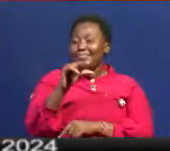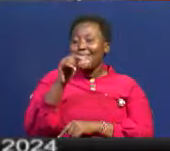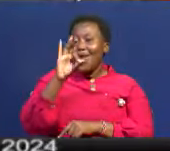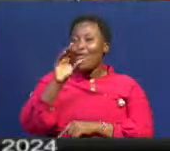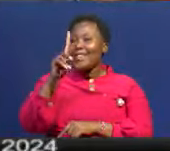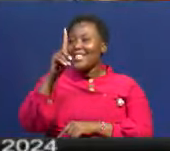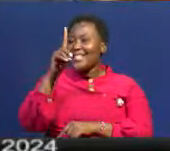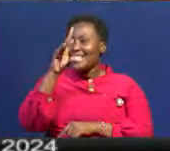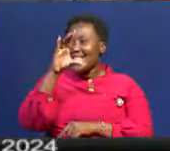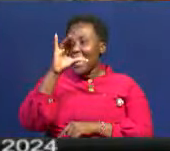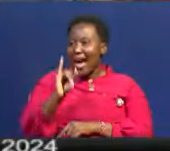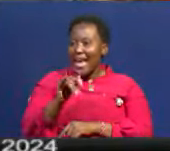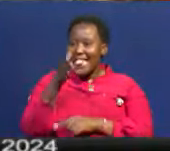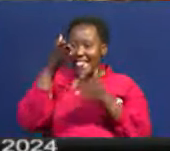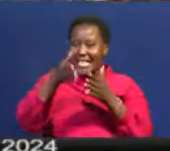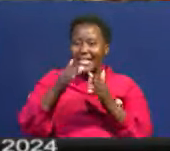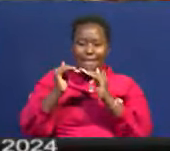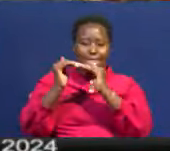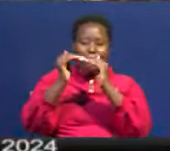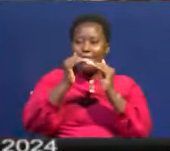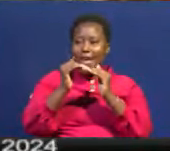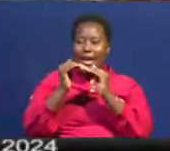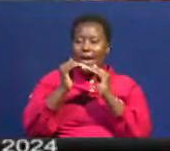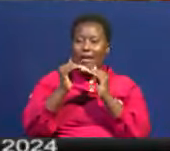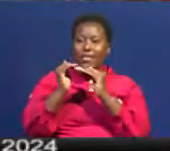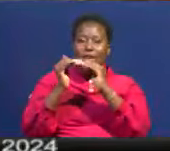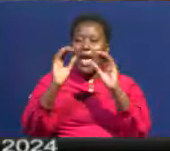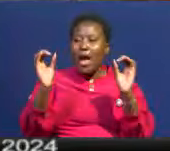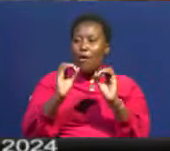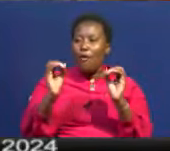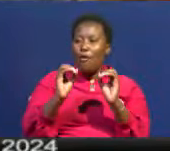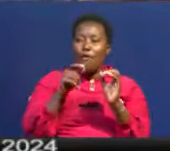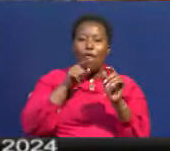DCI. This is a very unfair allegation.